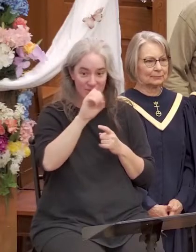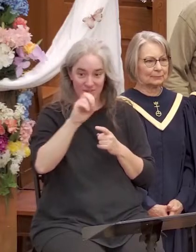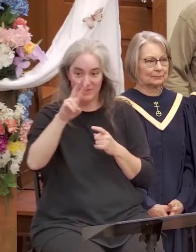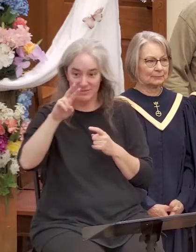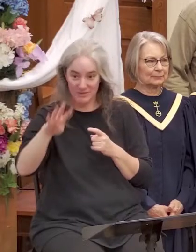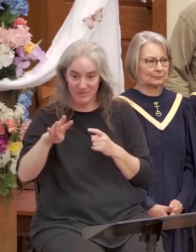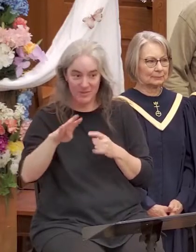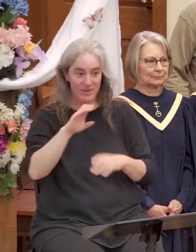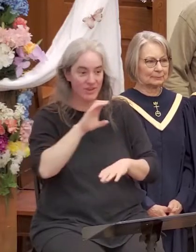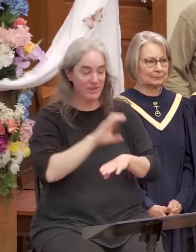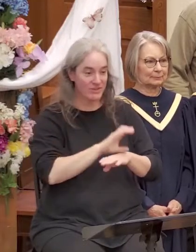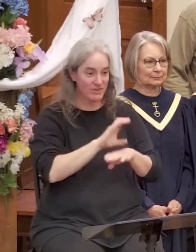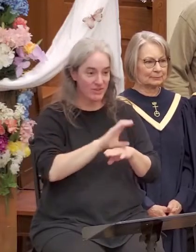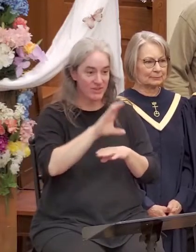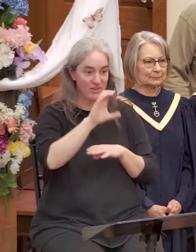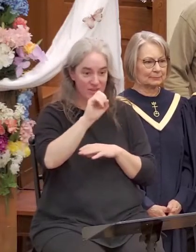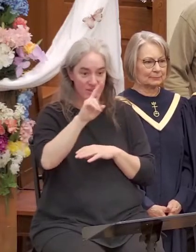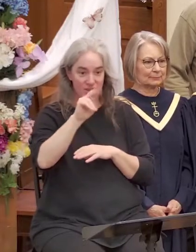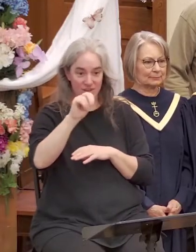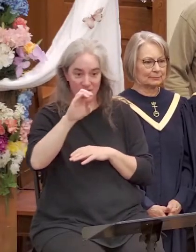2024 church council.